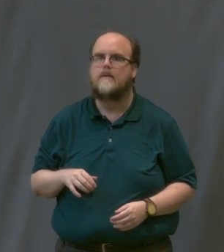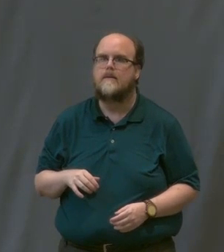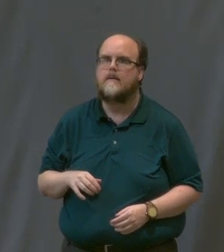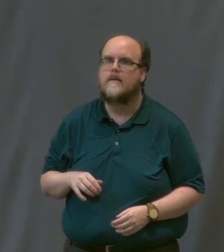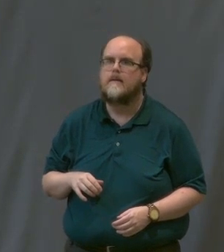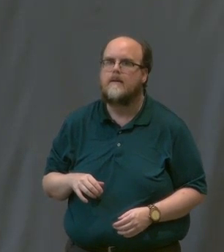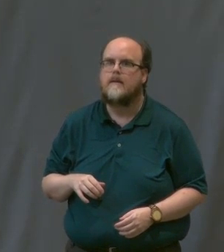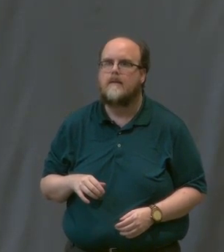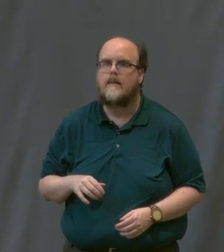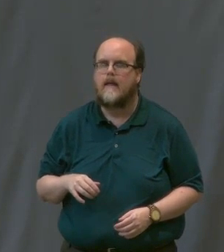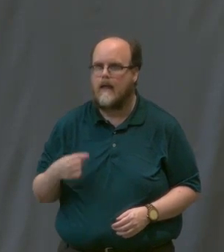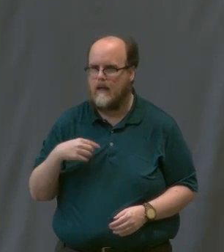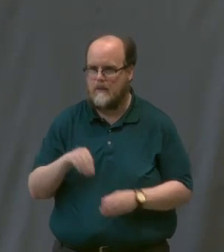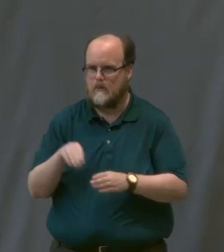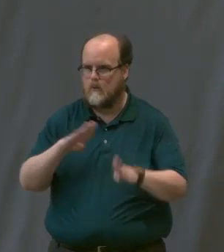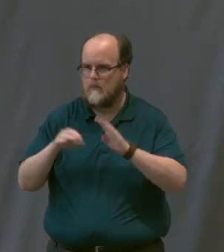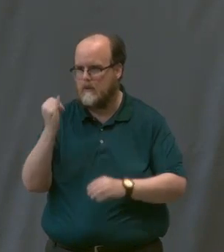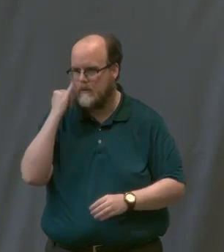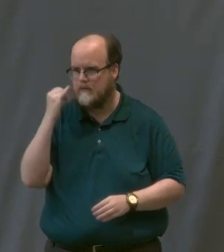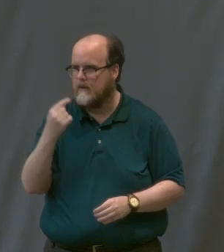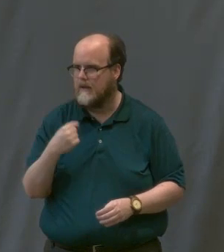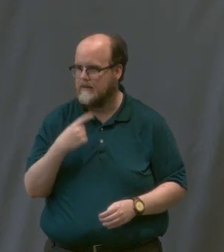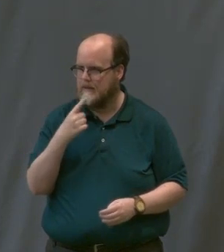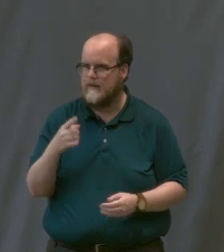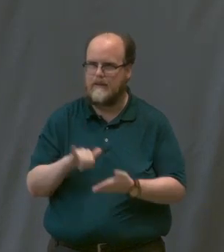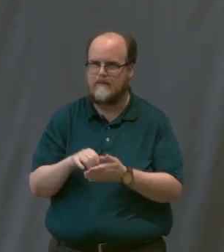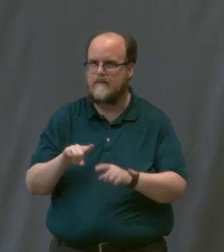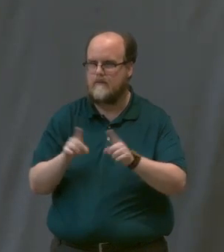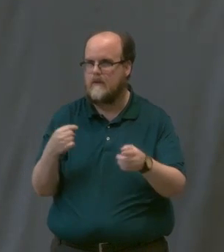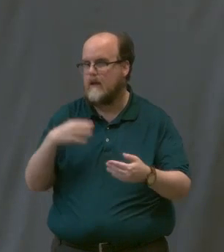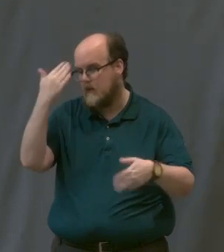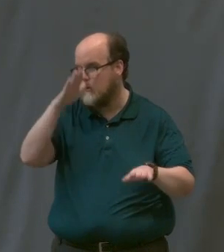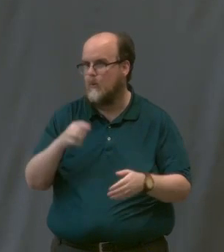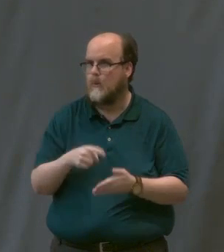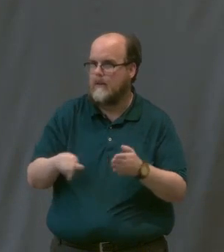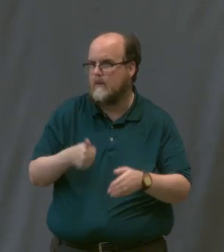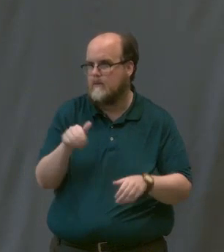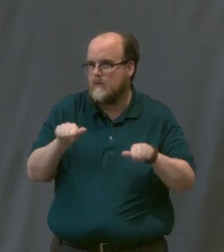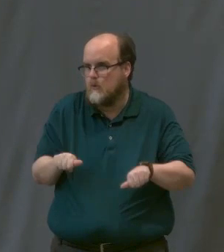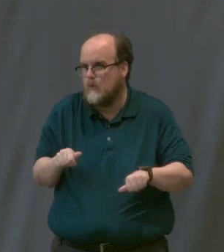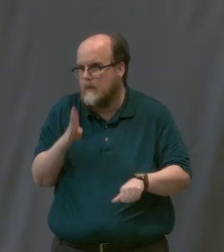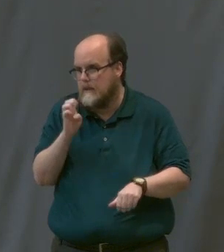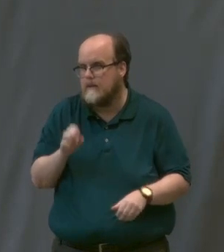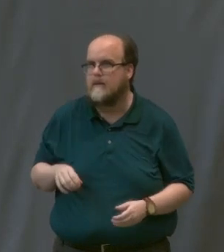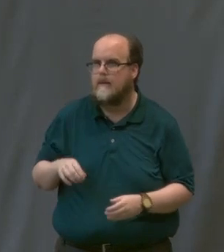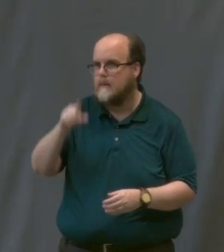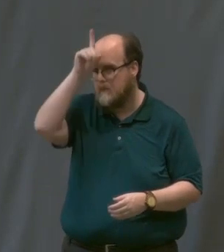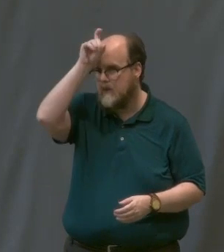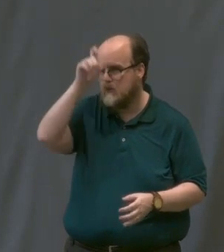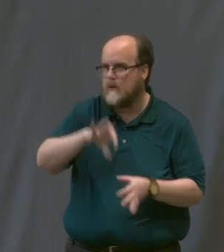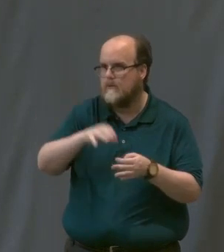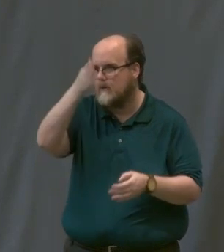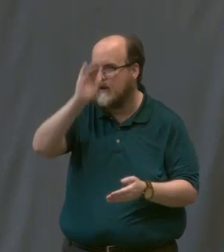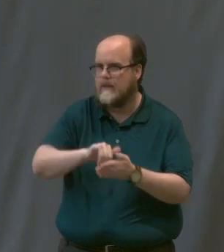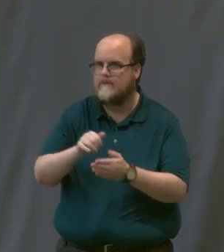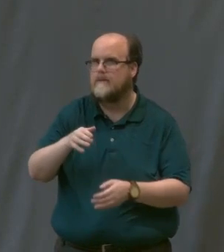I would be in trouble if I said that it was something different, because I don't know what else it could be. Mystery of God is God's plan.